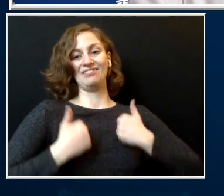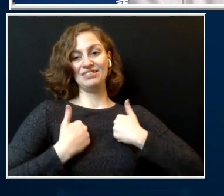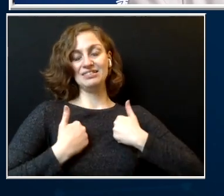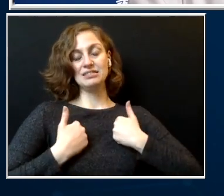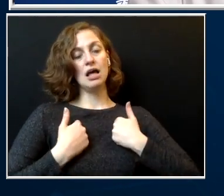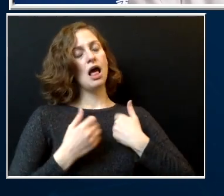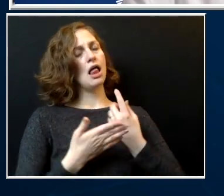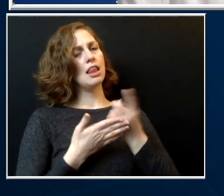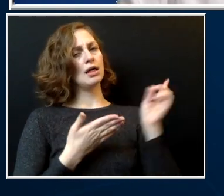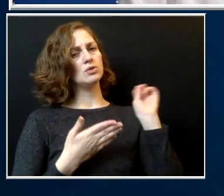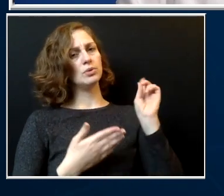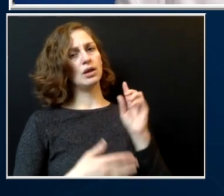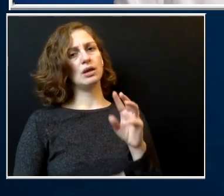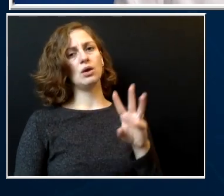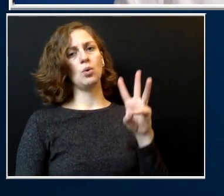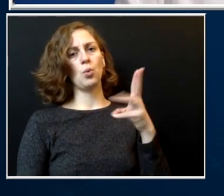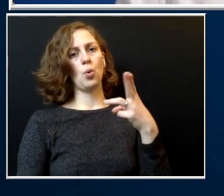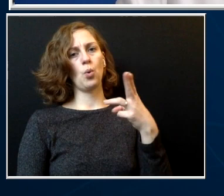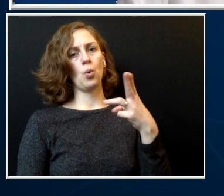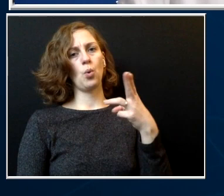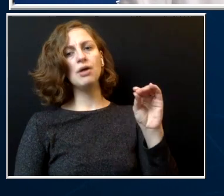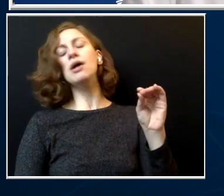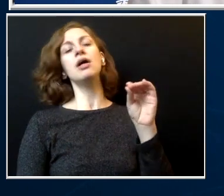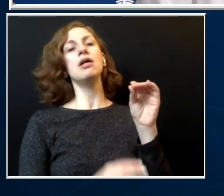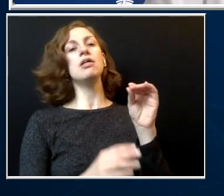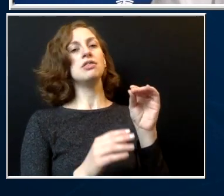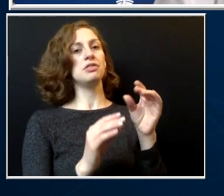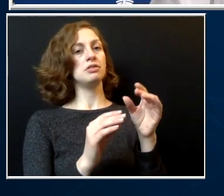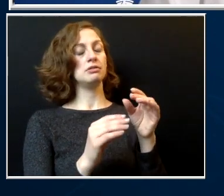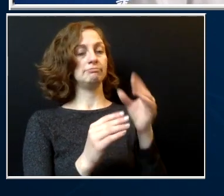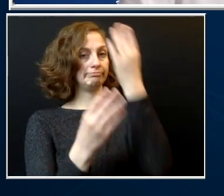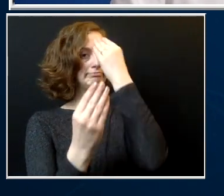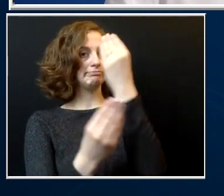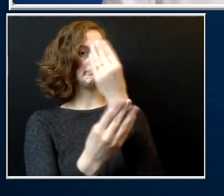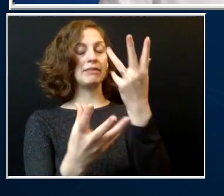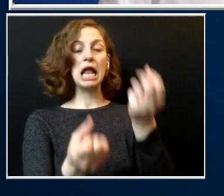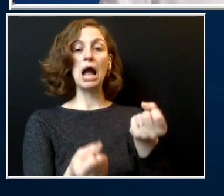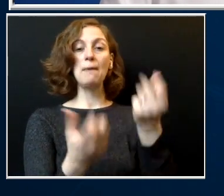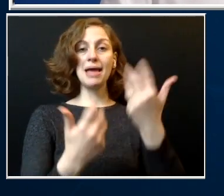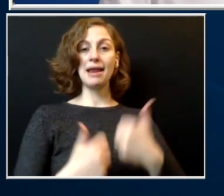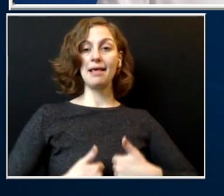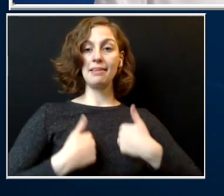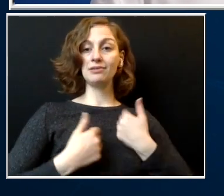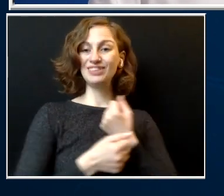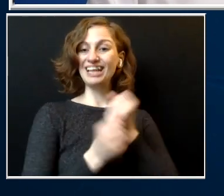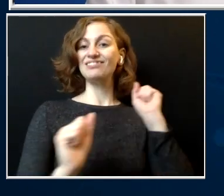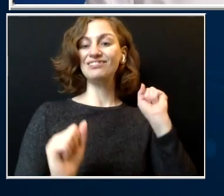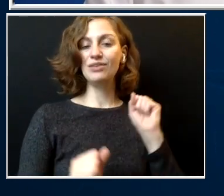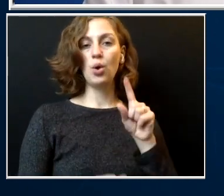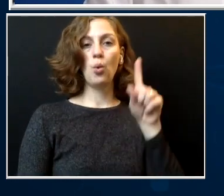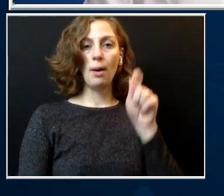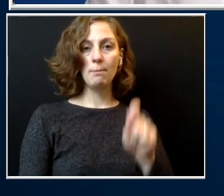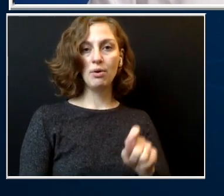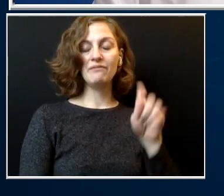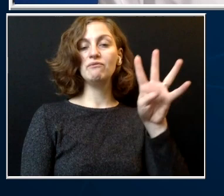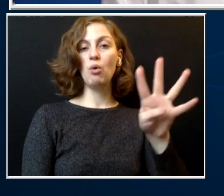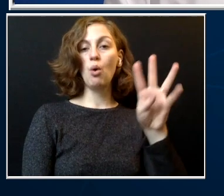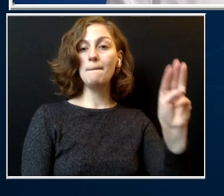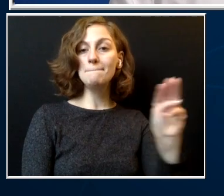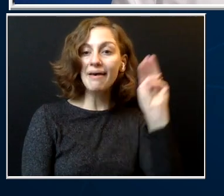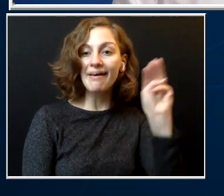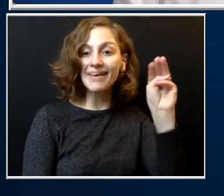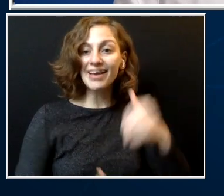number on how many lives were saved. In this preprint article, it estimated about 1.4 million lives were saved between December 2020 and